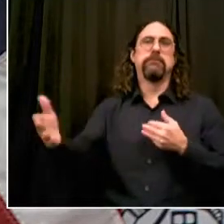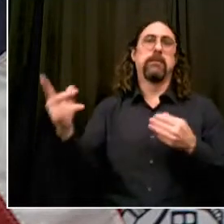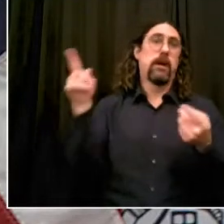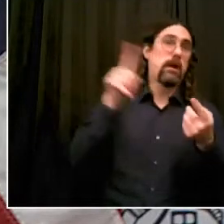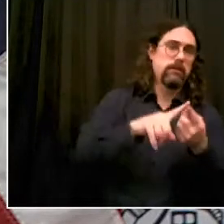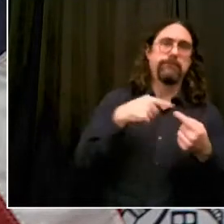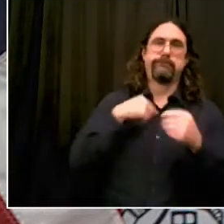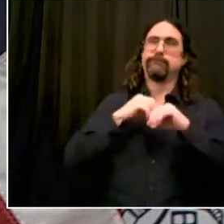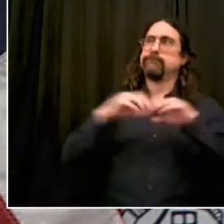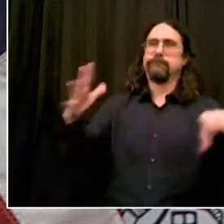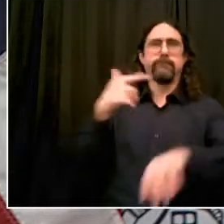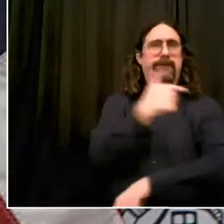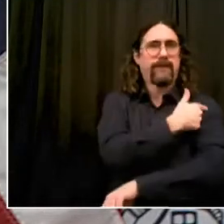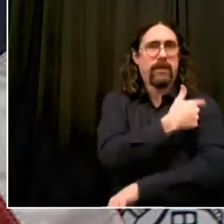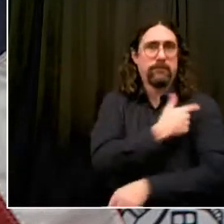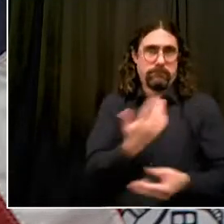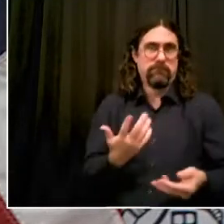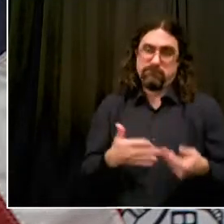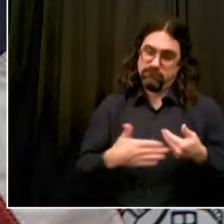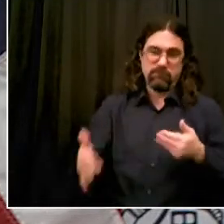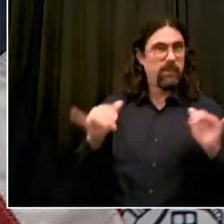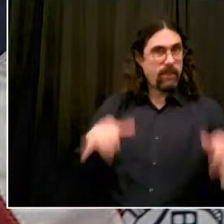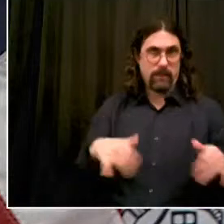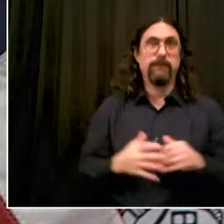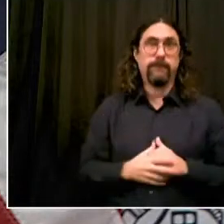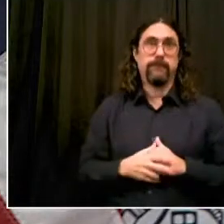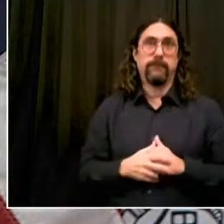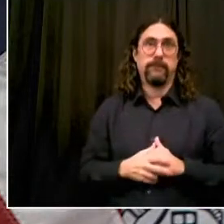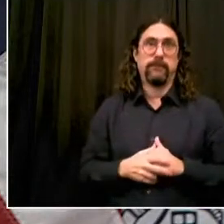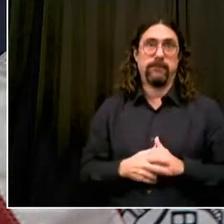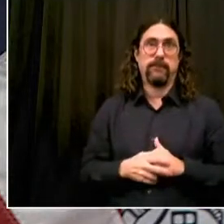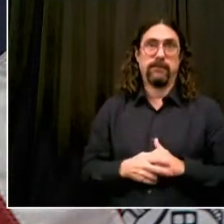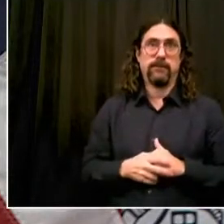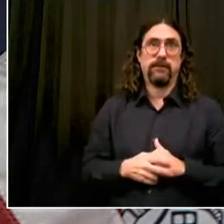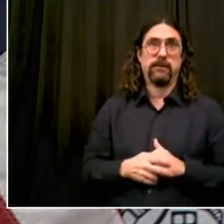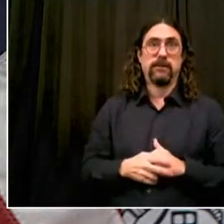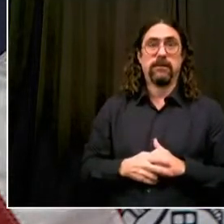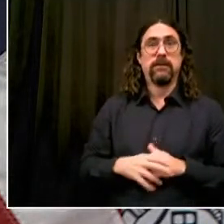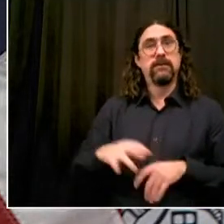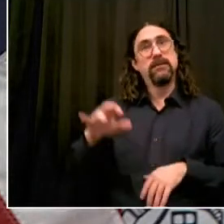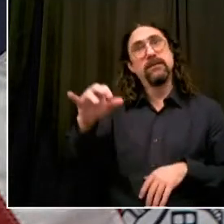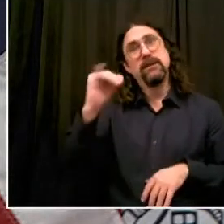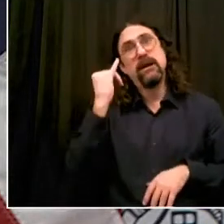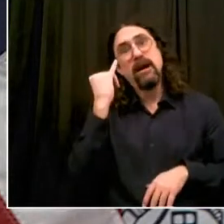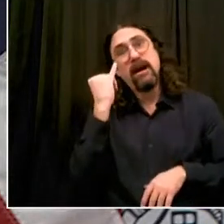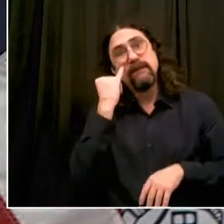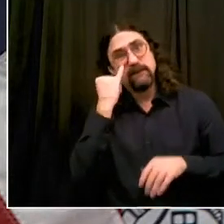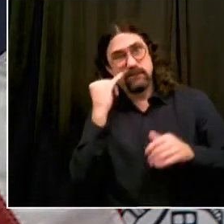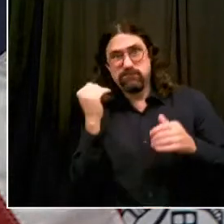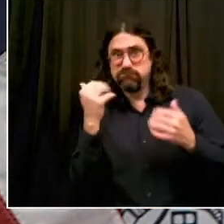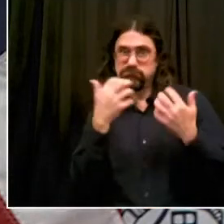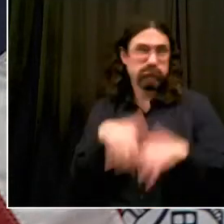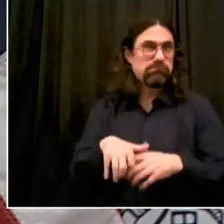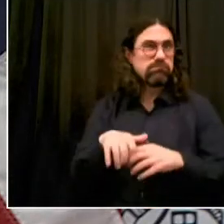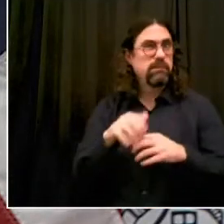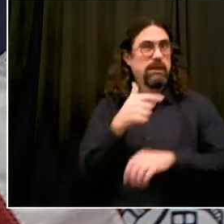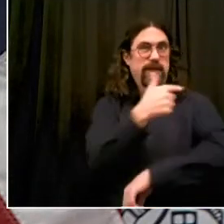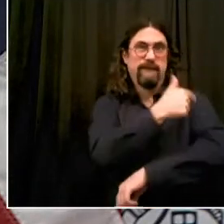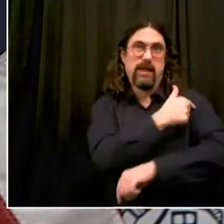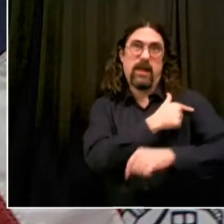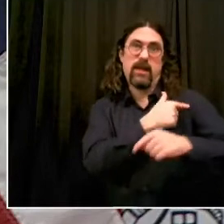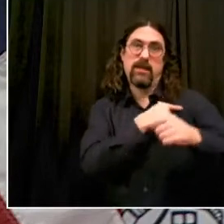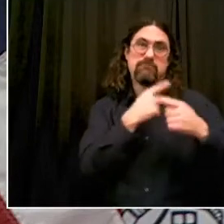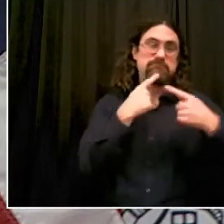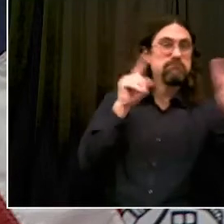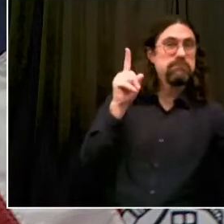all goes well with the vaccine. But to get to that point, we have to keep people safe in the meantime. So we need everyone,